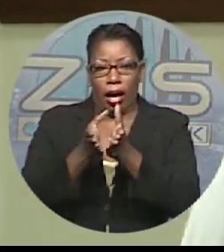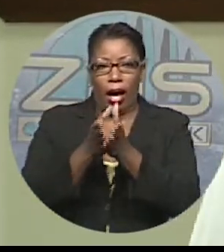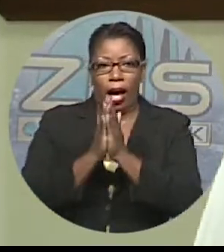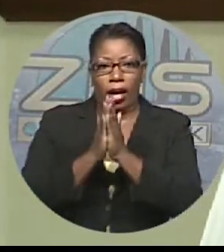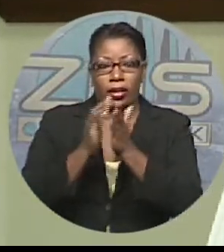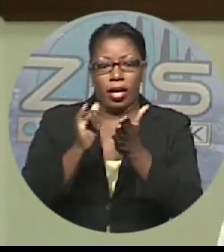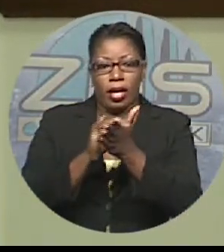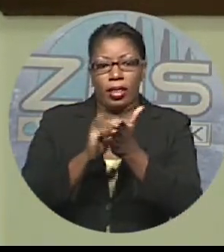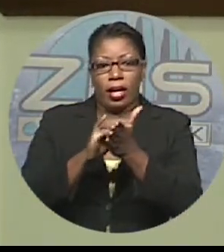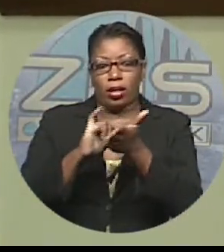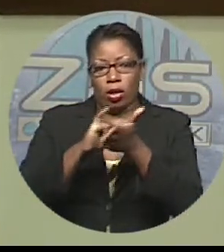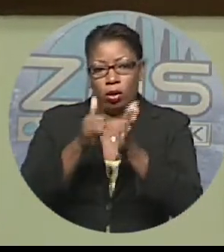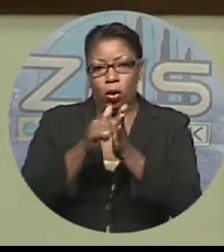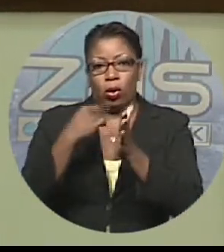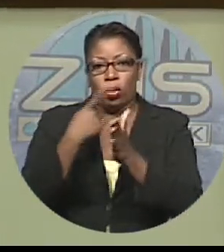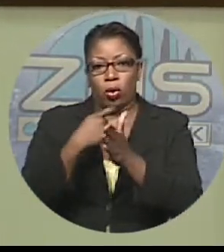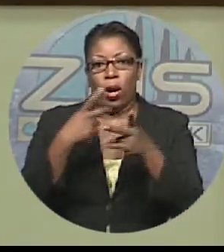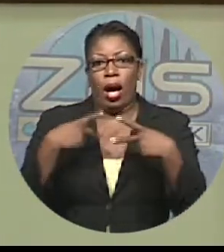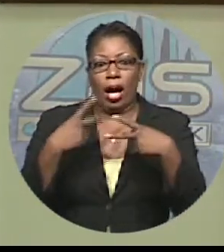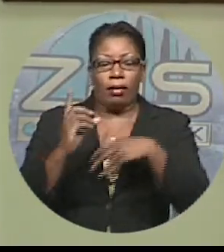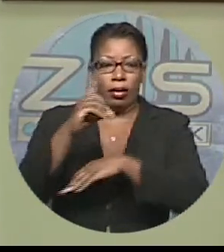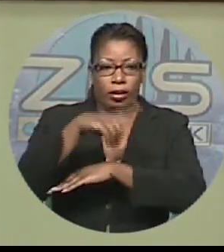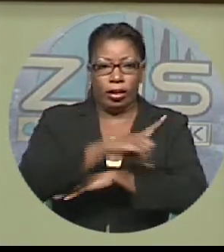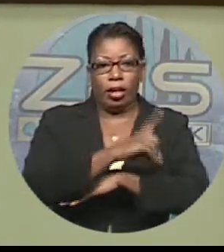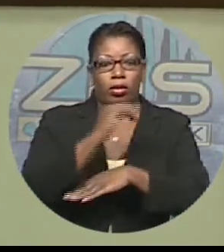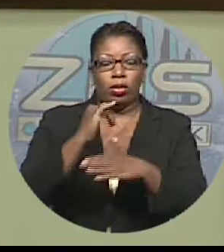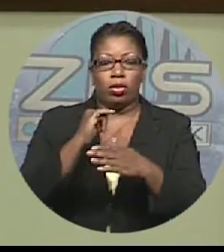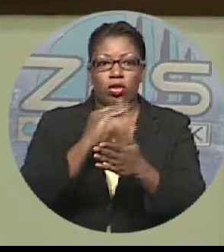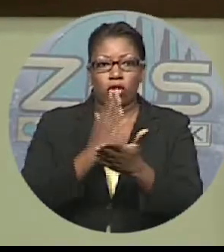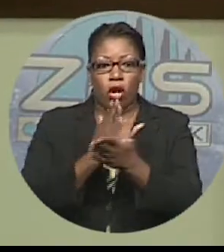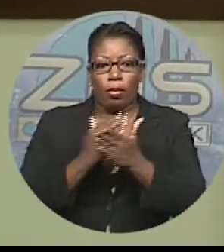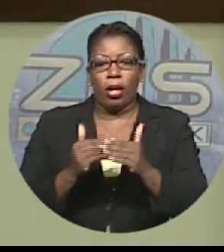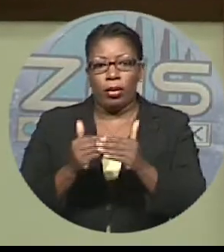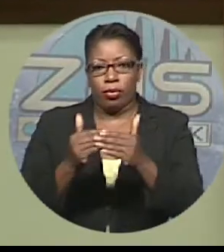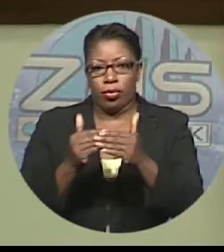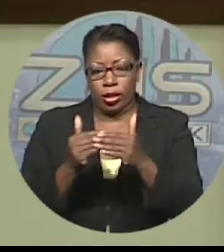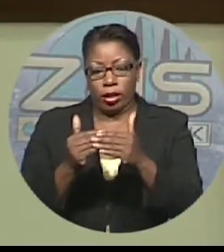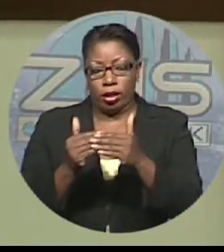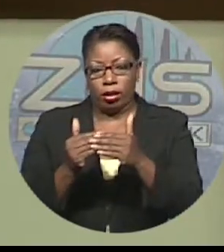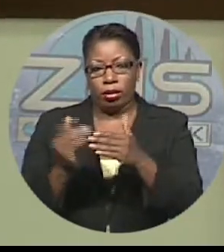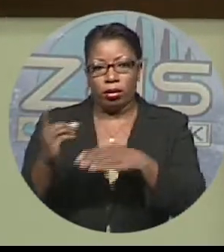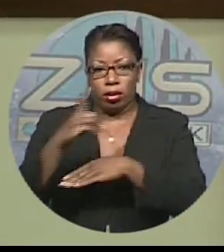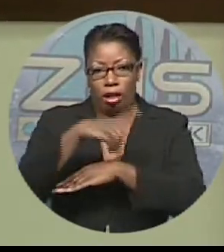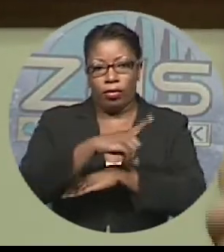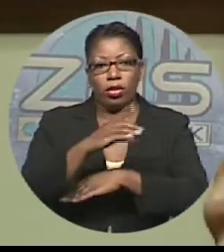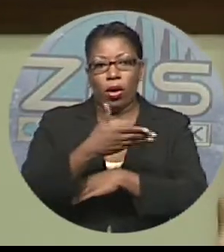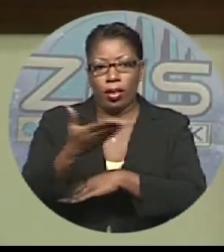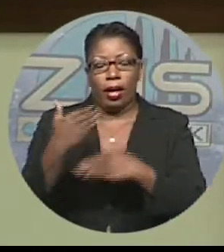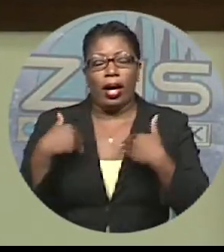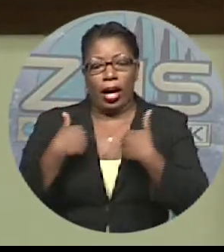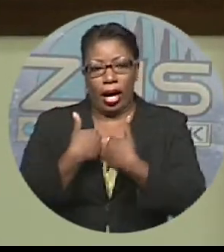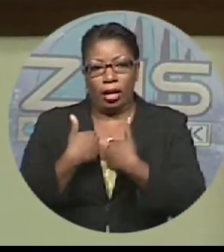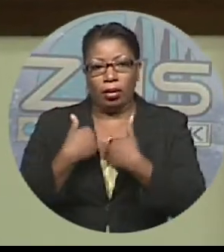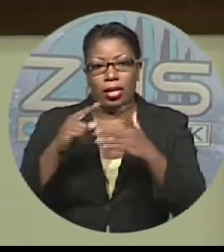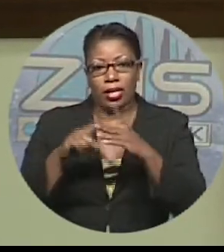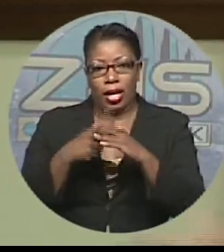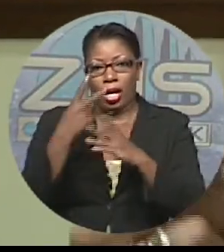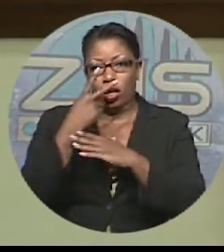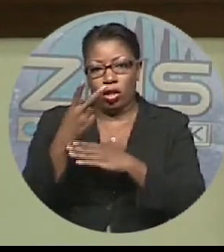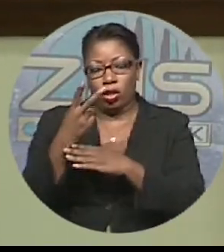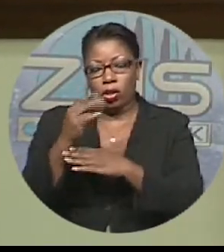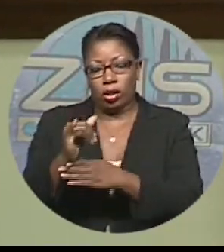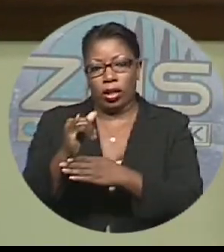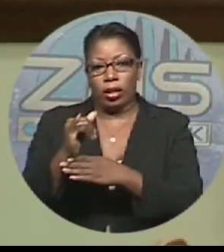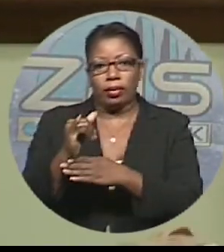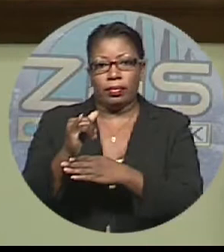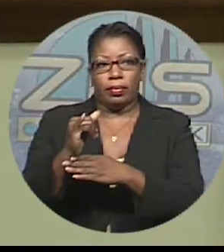are in existence today to stop breeding their animals and to start looking toward a